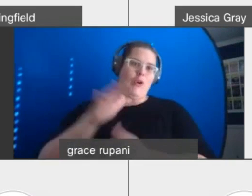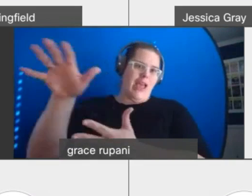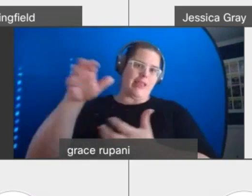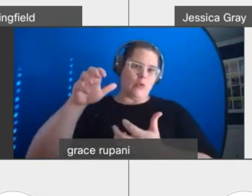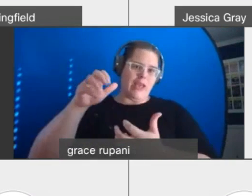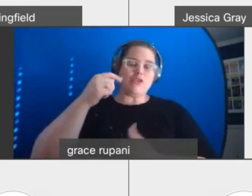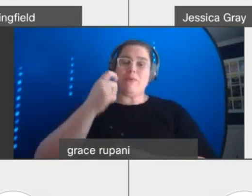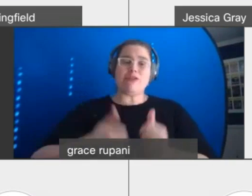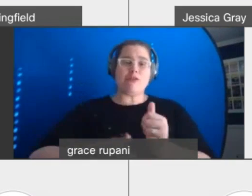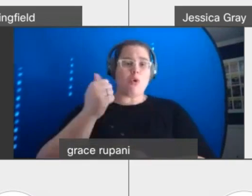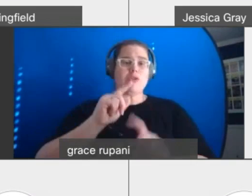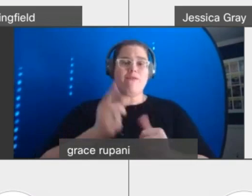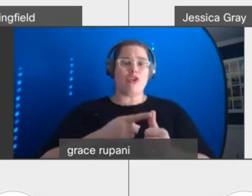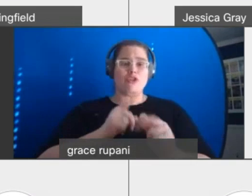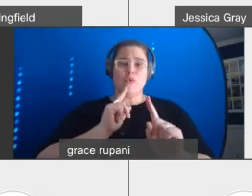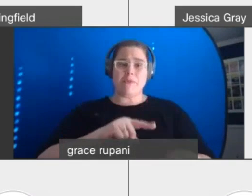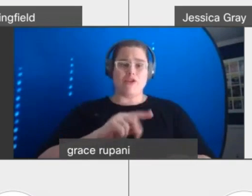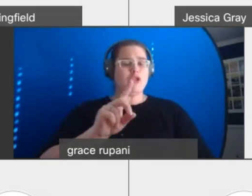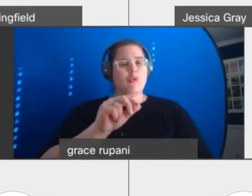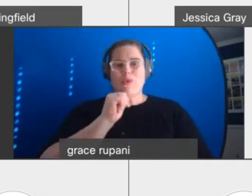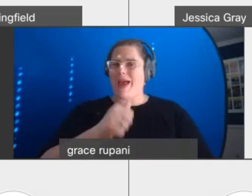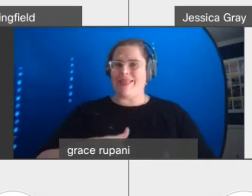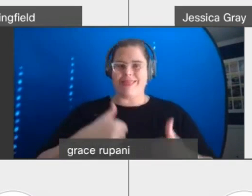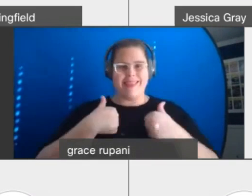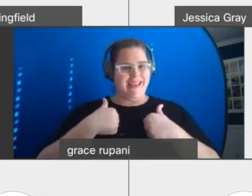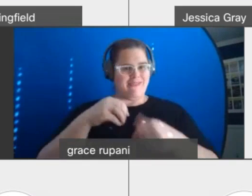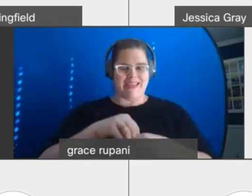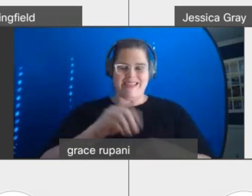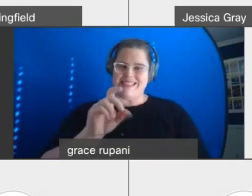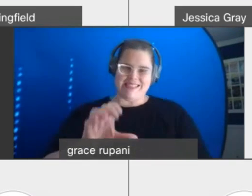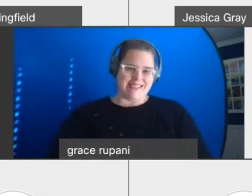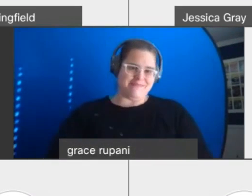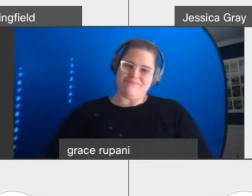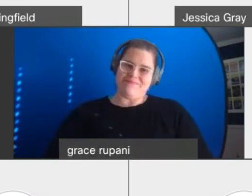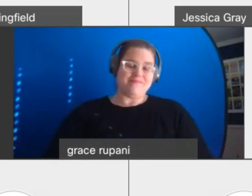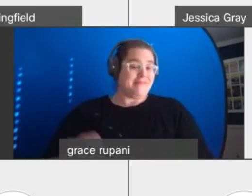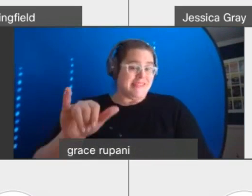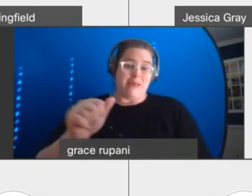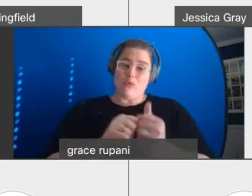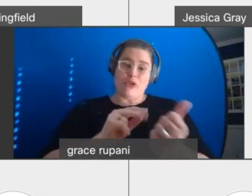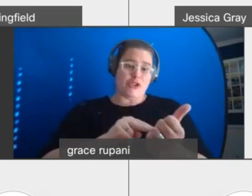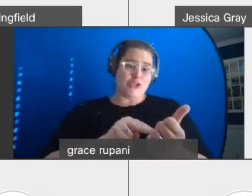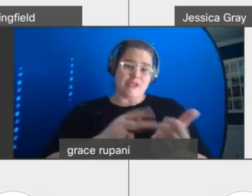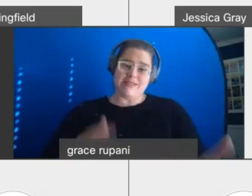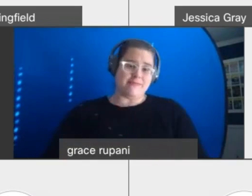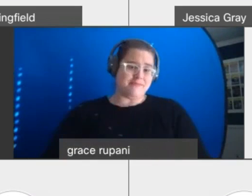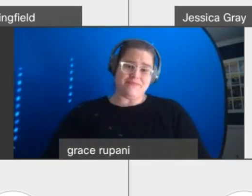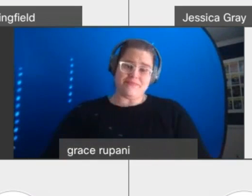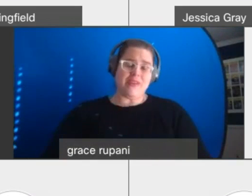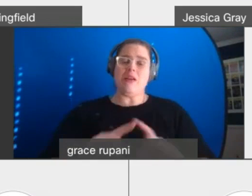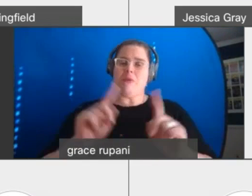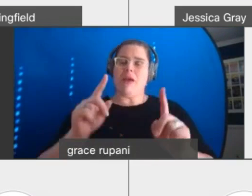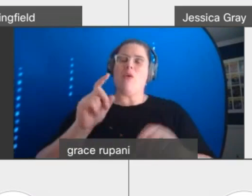district. As again, I'll say most of the nurses who practice in the district don't live in the district. But we have to ensure that because they